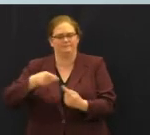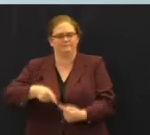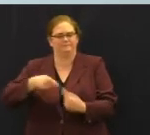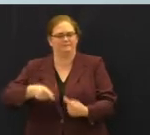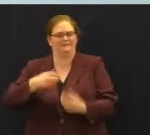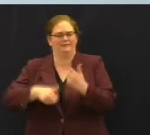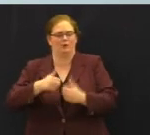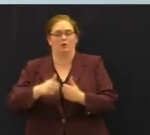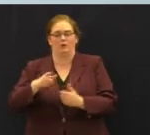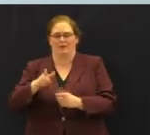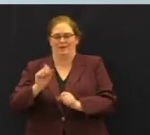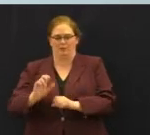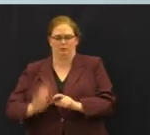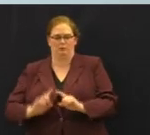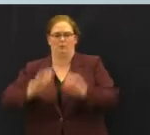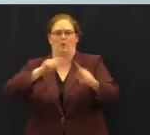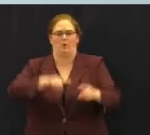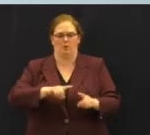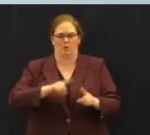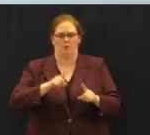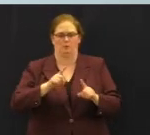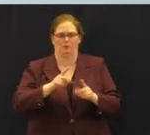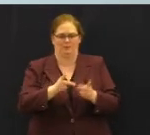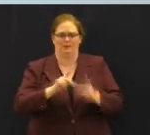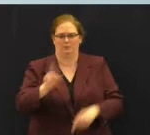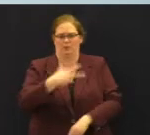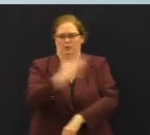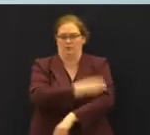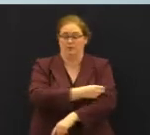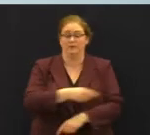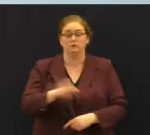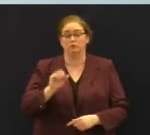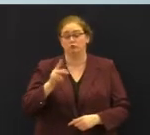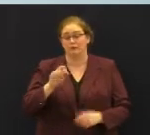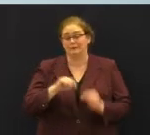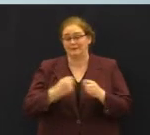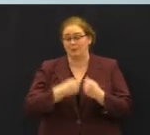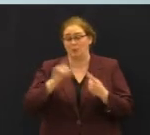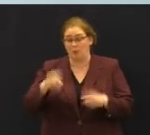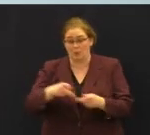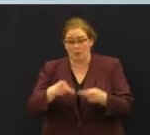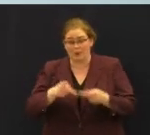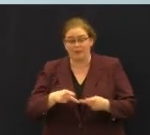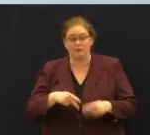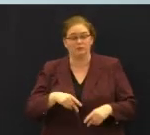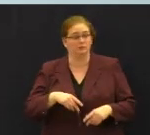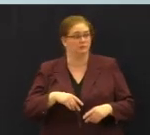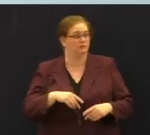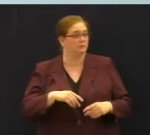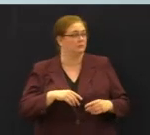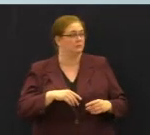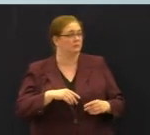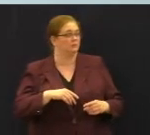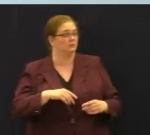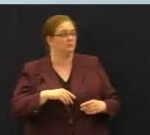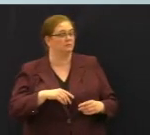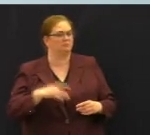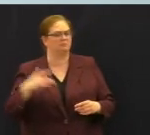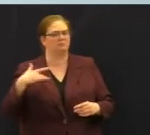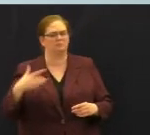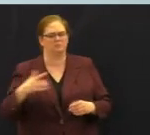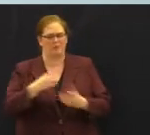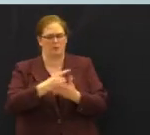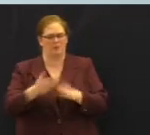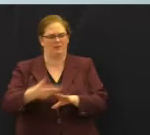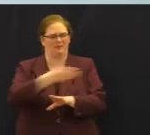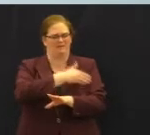to our vaccination sites. And these strike teams go to the location. They go there. They went usually a week ahead of